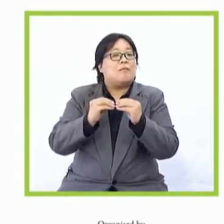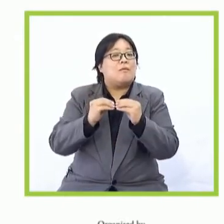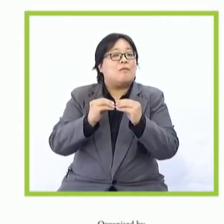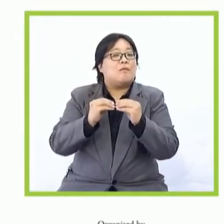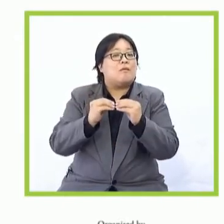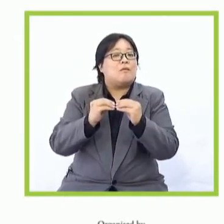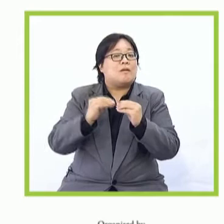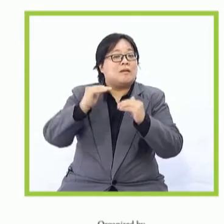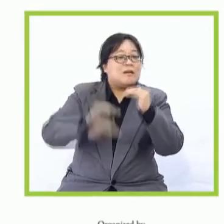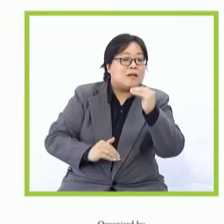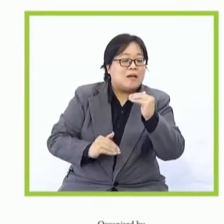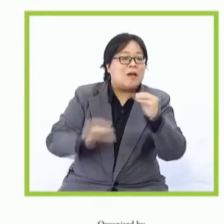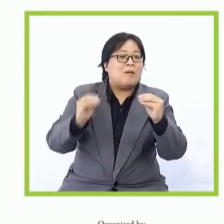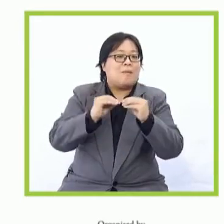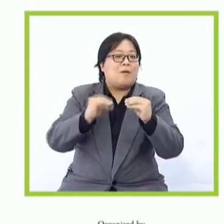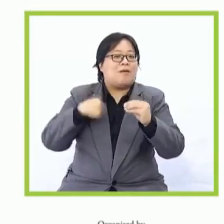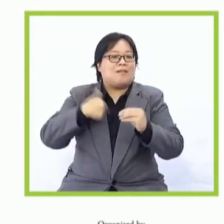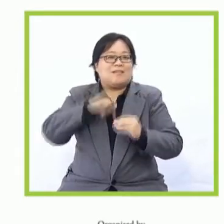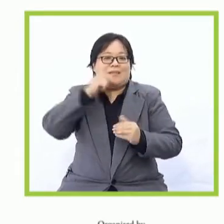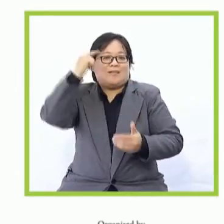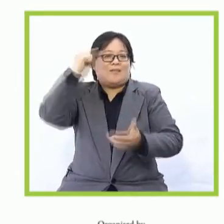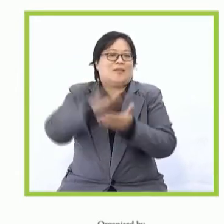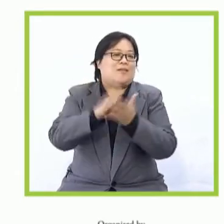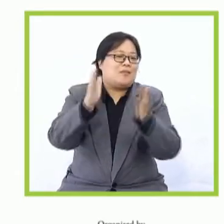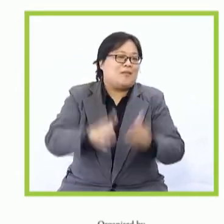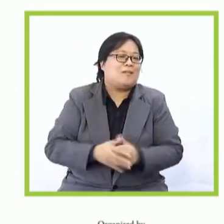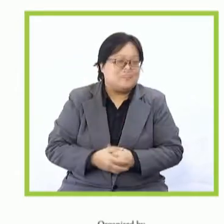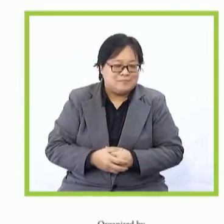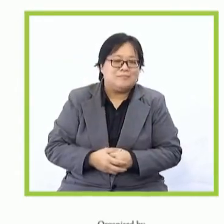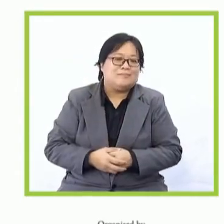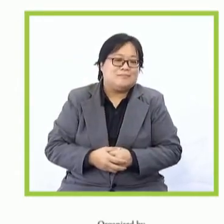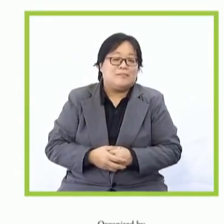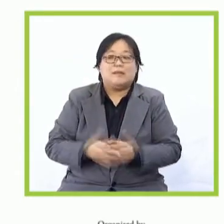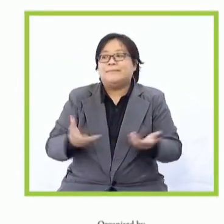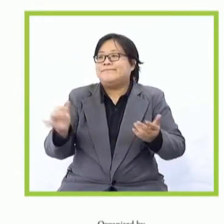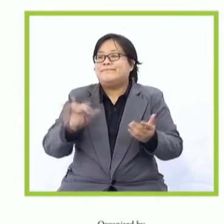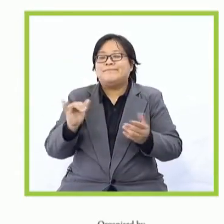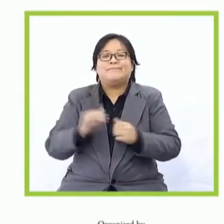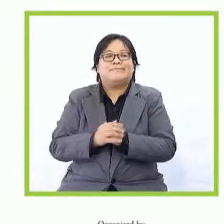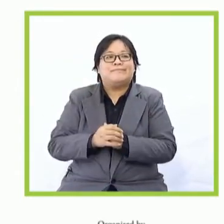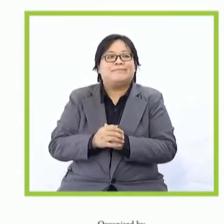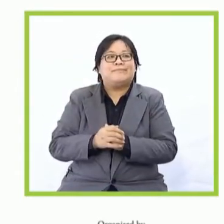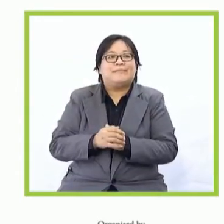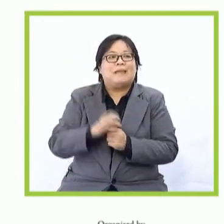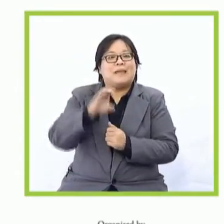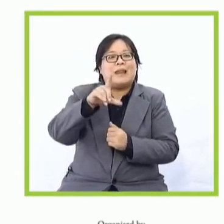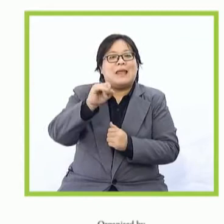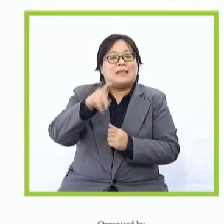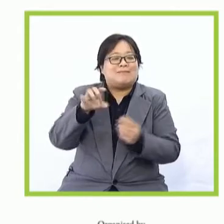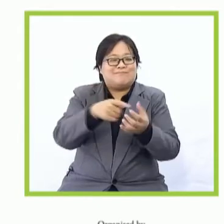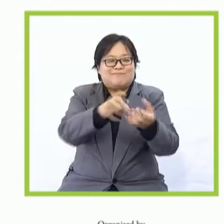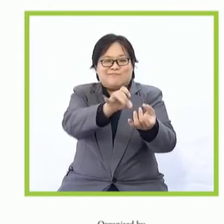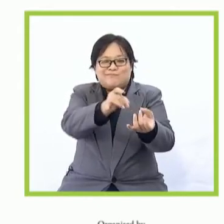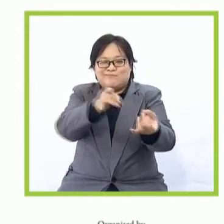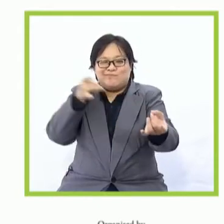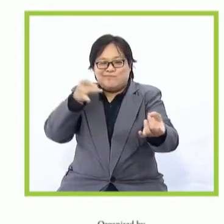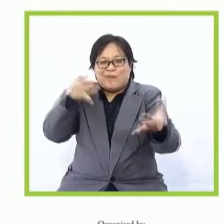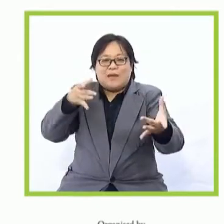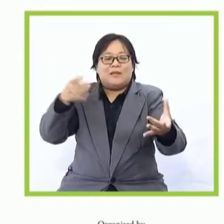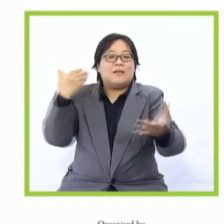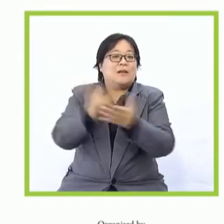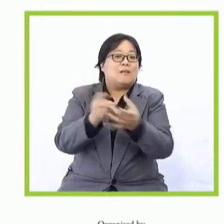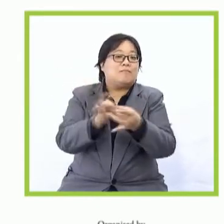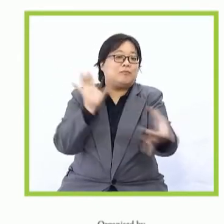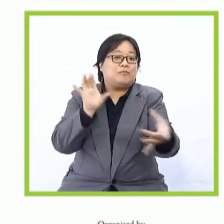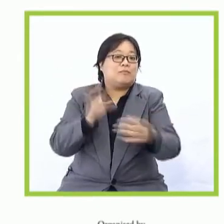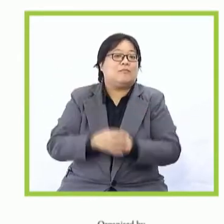trusting, the more that we fear each other. It's like pulling an elastic until it snaps. Inequality is